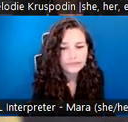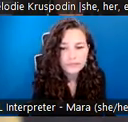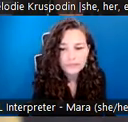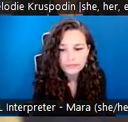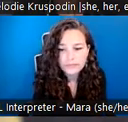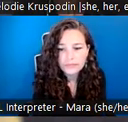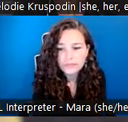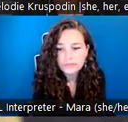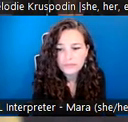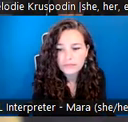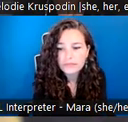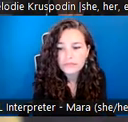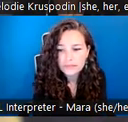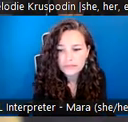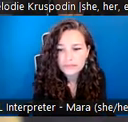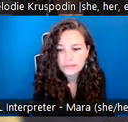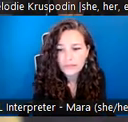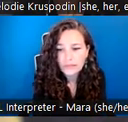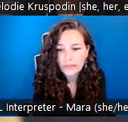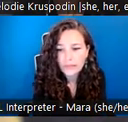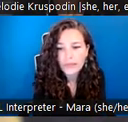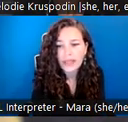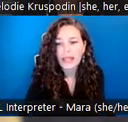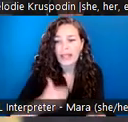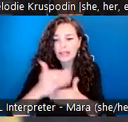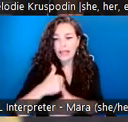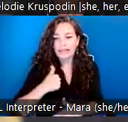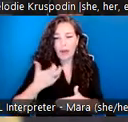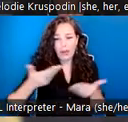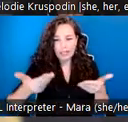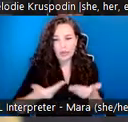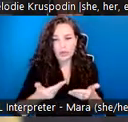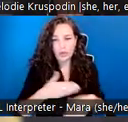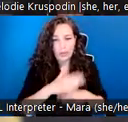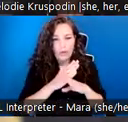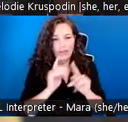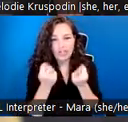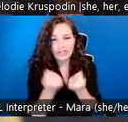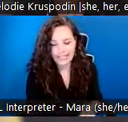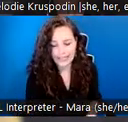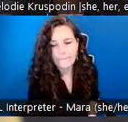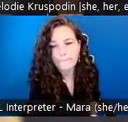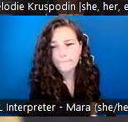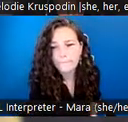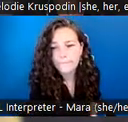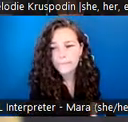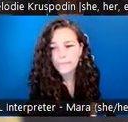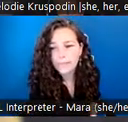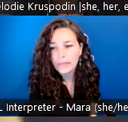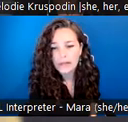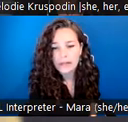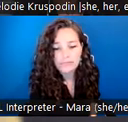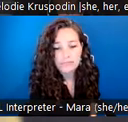The next thing I'd like to do is introduce our prevention team at the partnership. Team, would you like